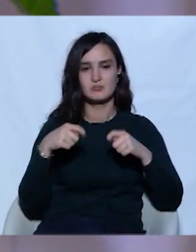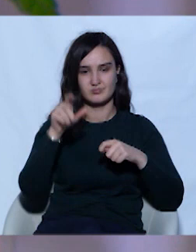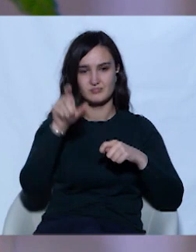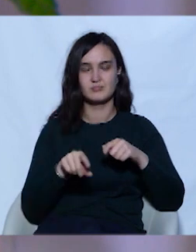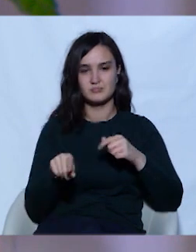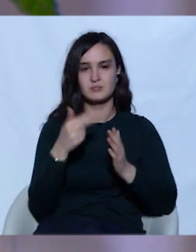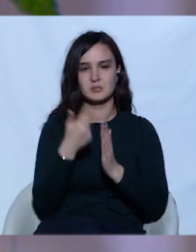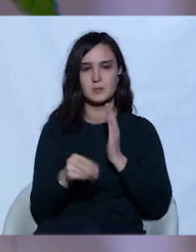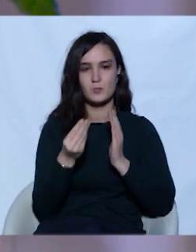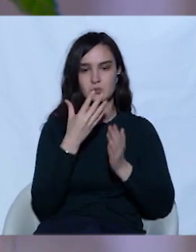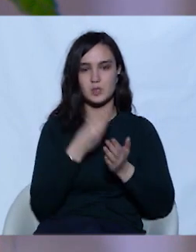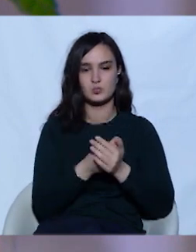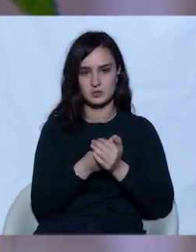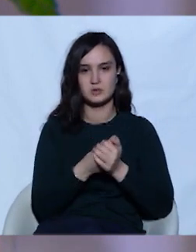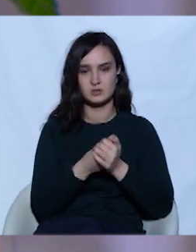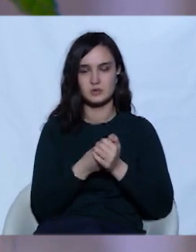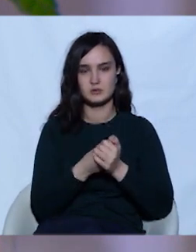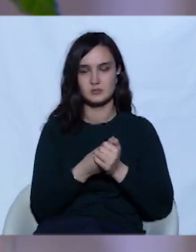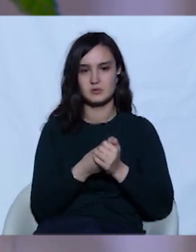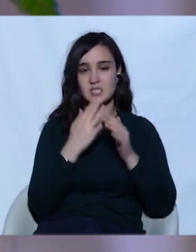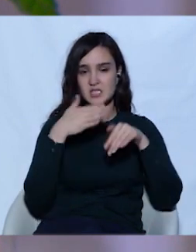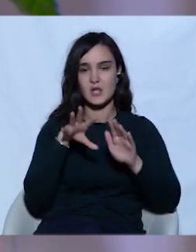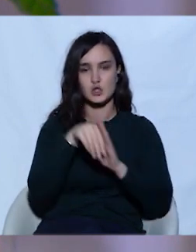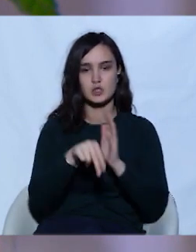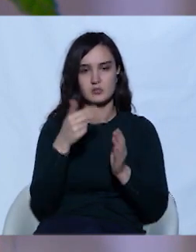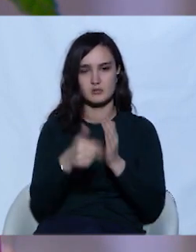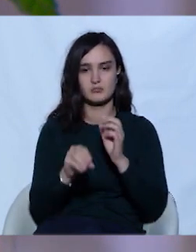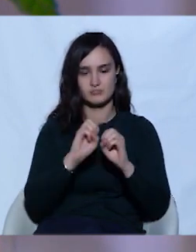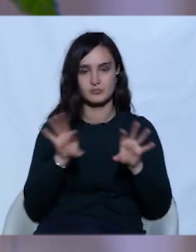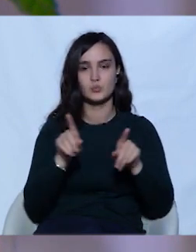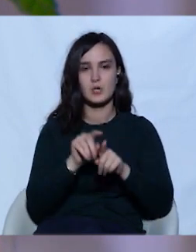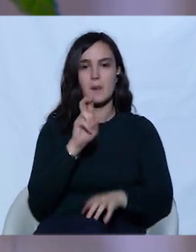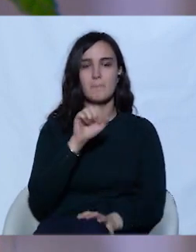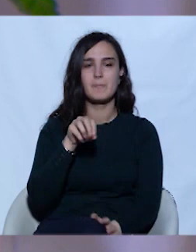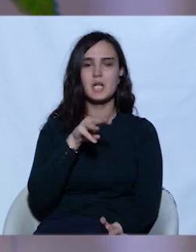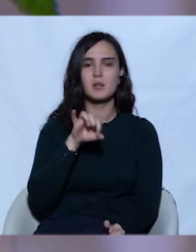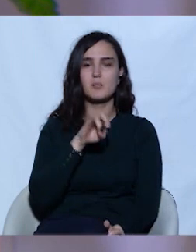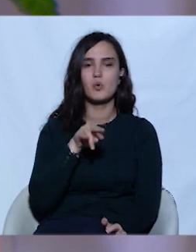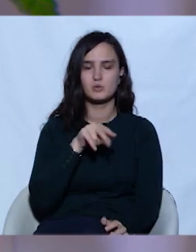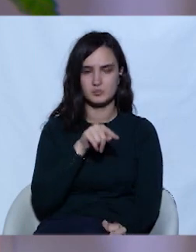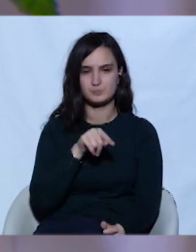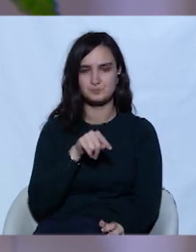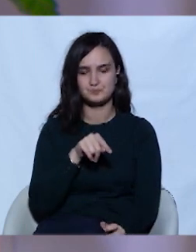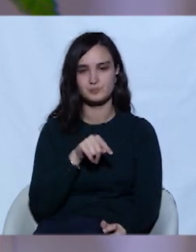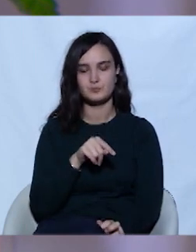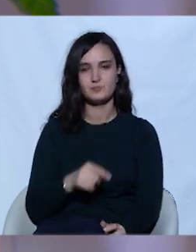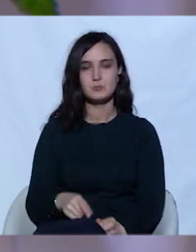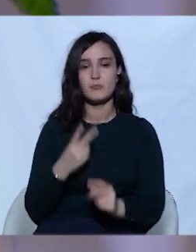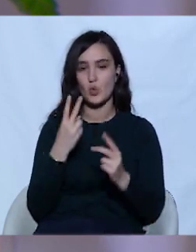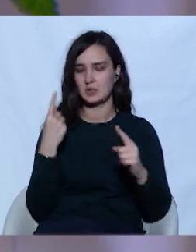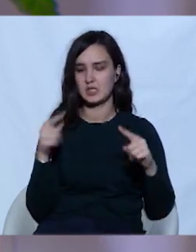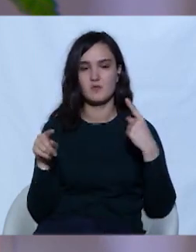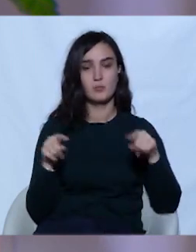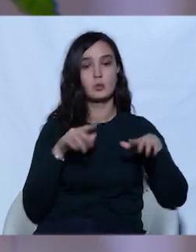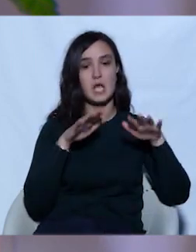is a big part of this book. Marriage can elevate people in society, according to Emma, and that's why she thinks that